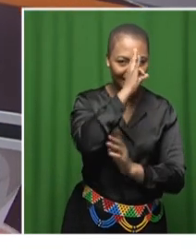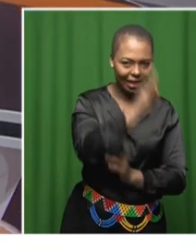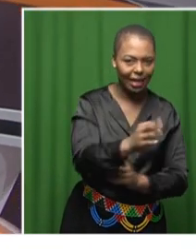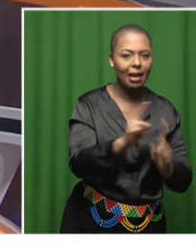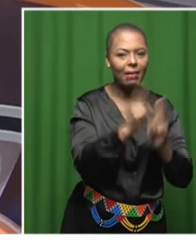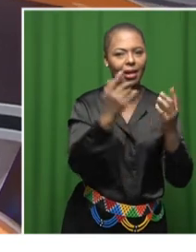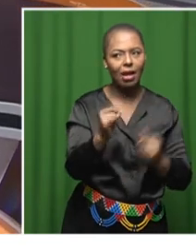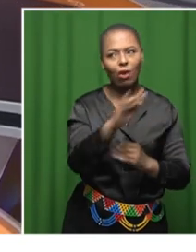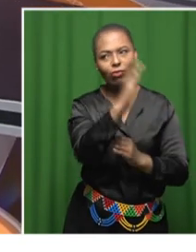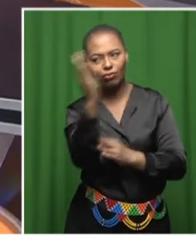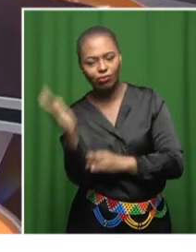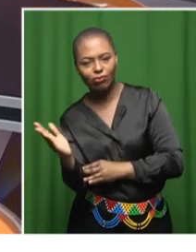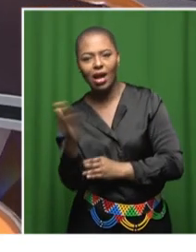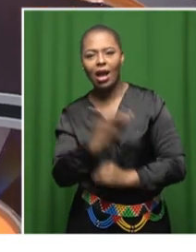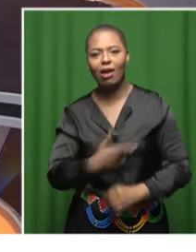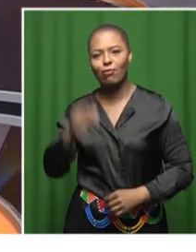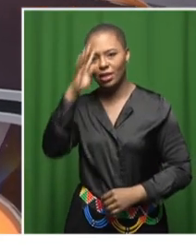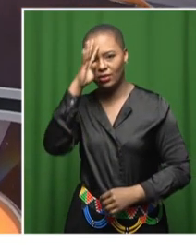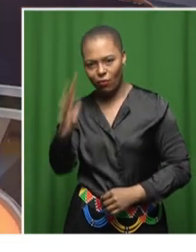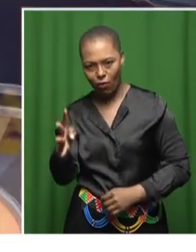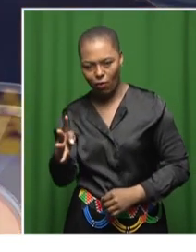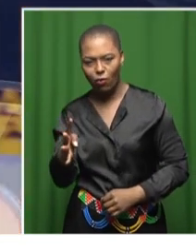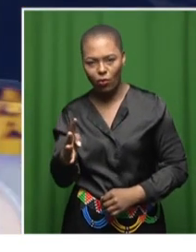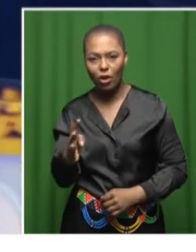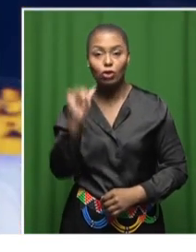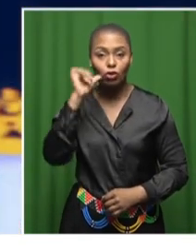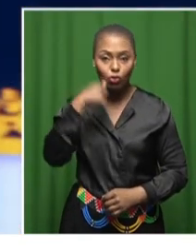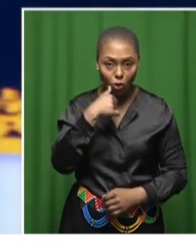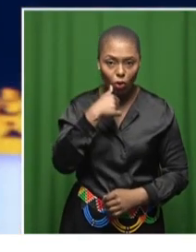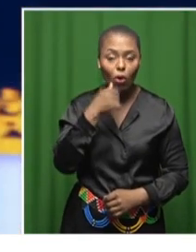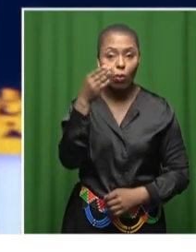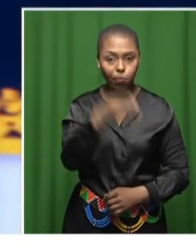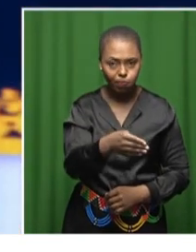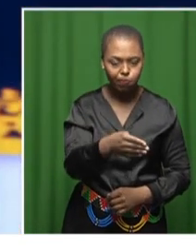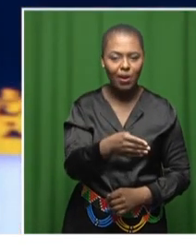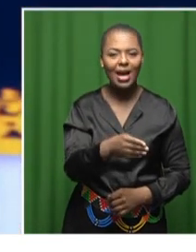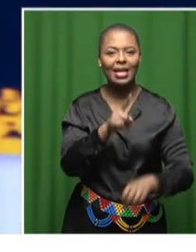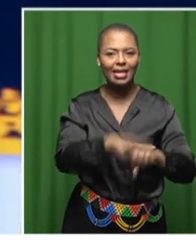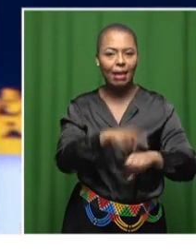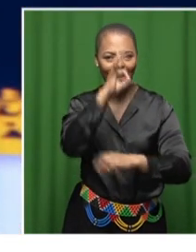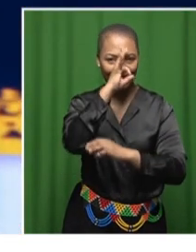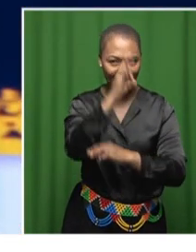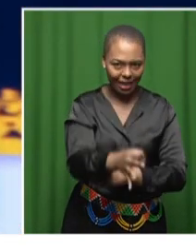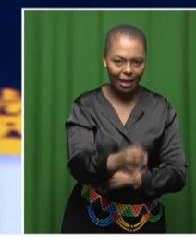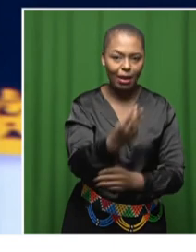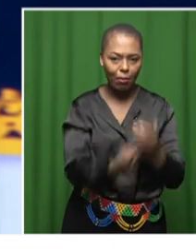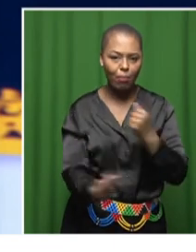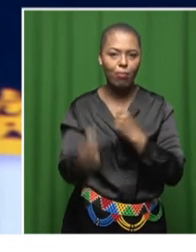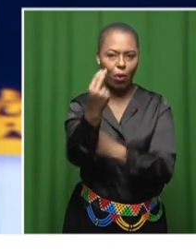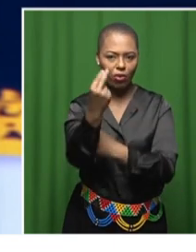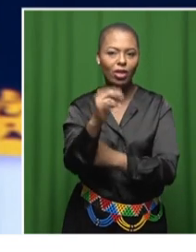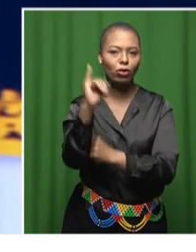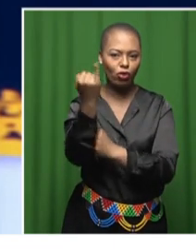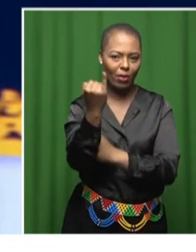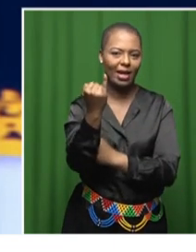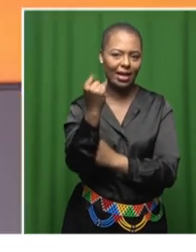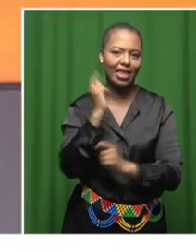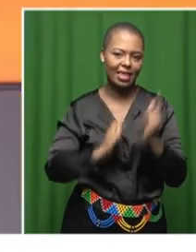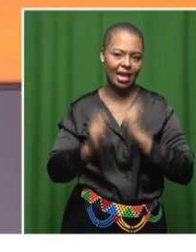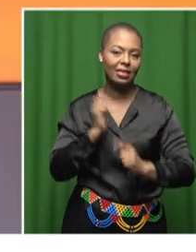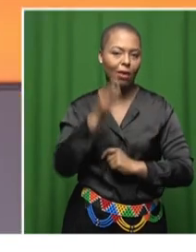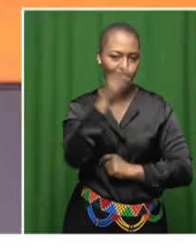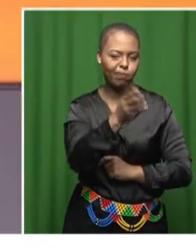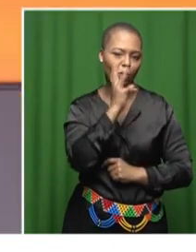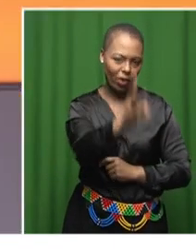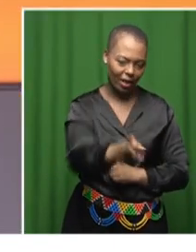stage at 4:30. And then tomorrow, we are on stage at 3 o'clock. Or both performances at the Joburg Theatre. Okay. Yes. Dr.